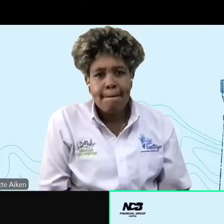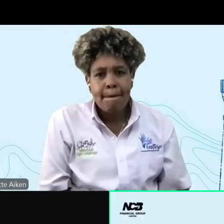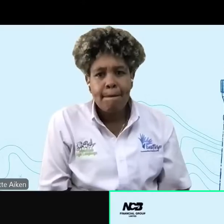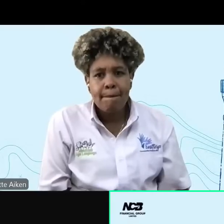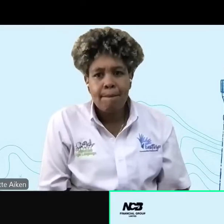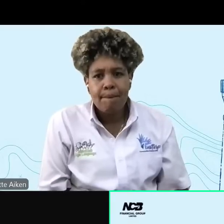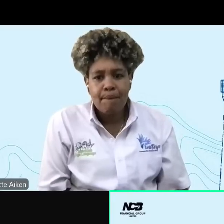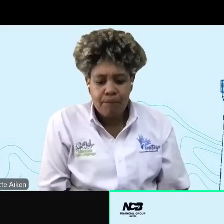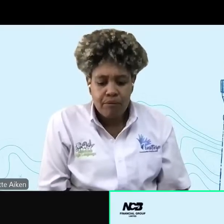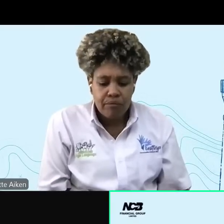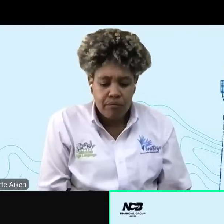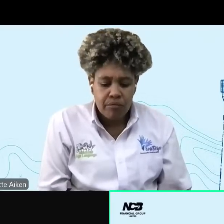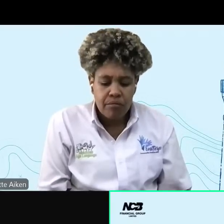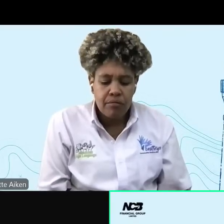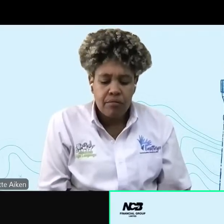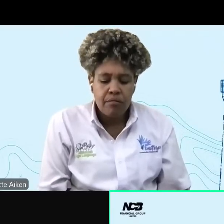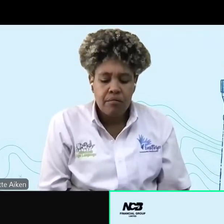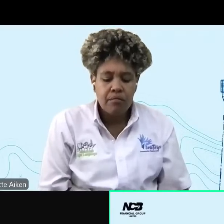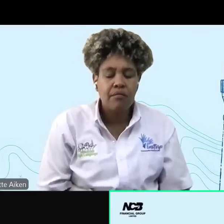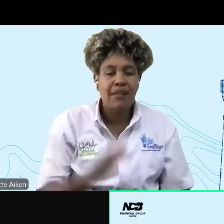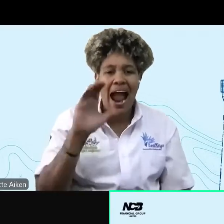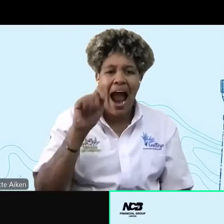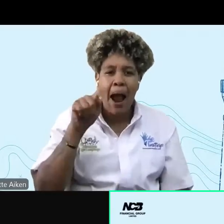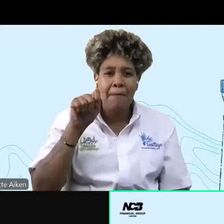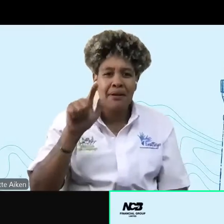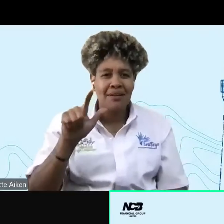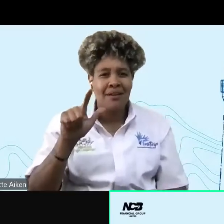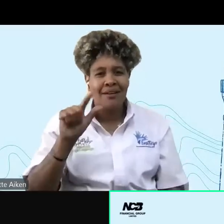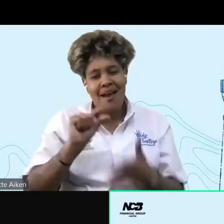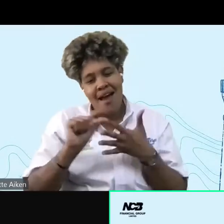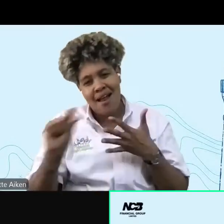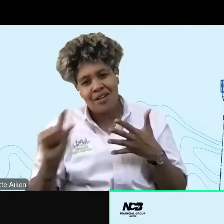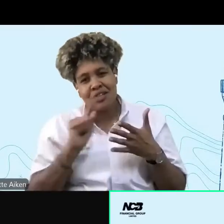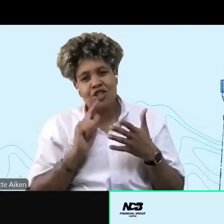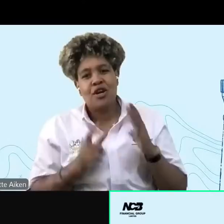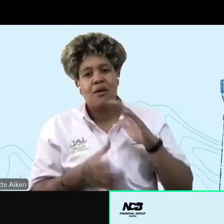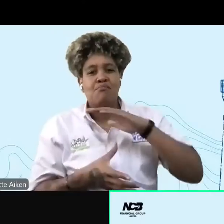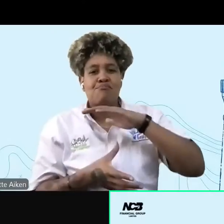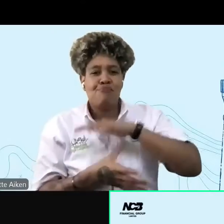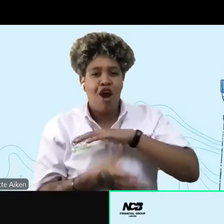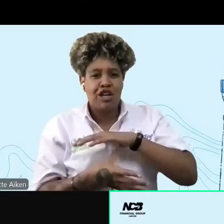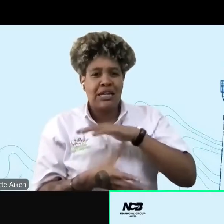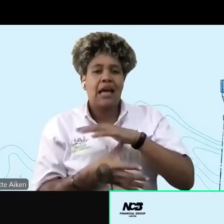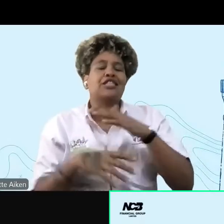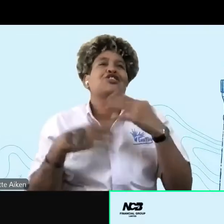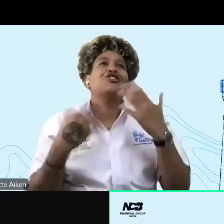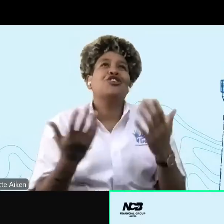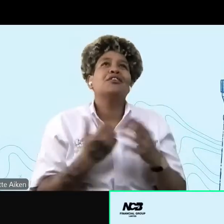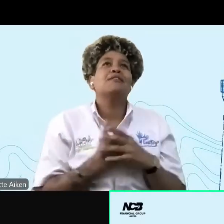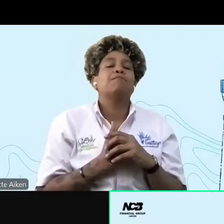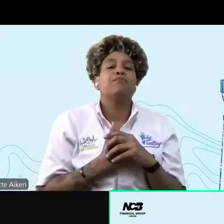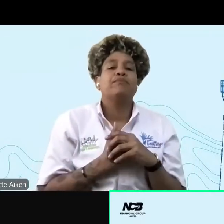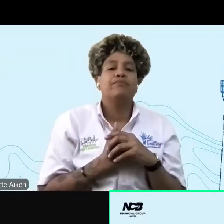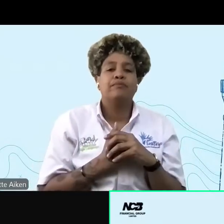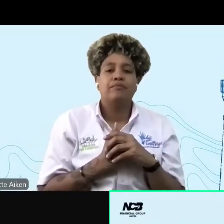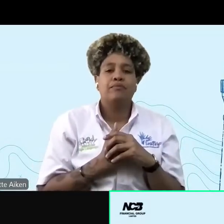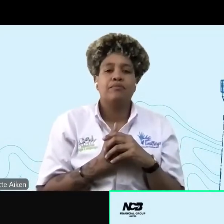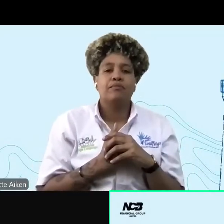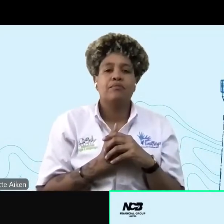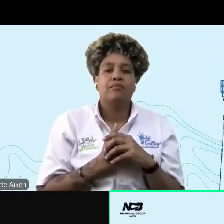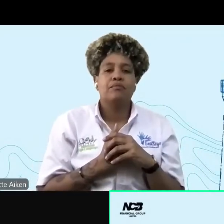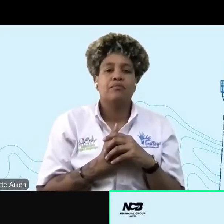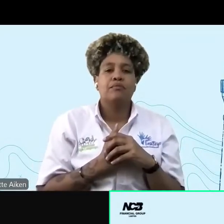So it's a capital, when you talk about capital allocation, the prioritizations, and you'd have heard